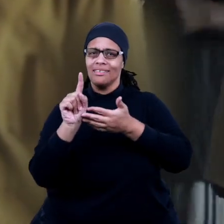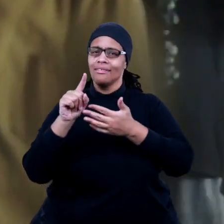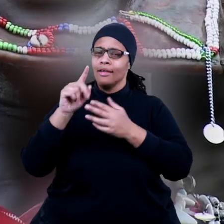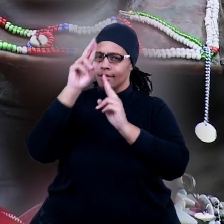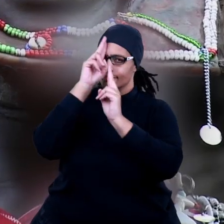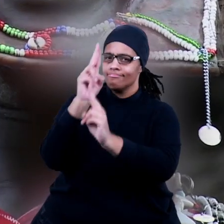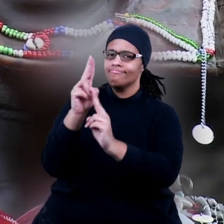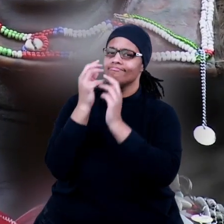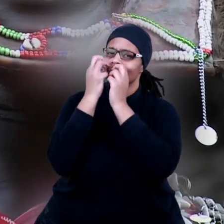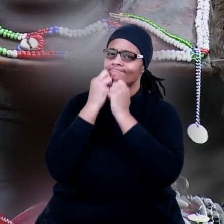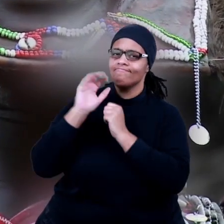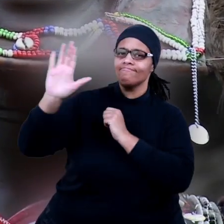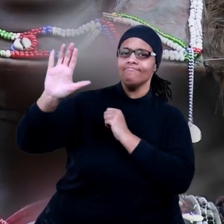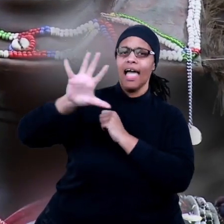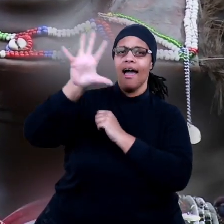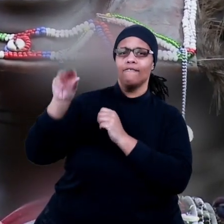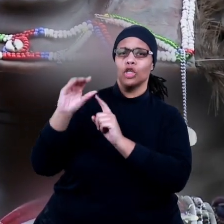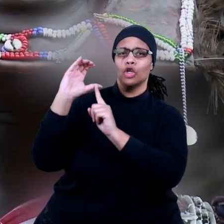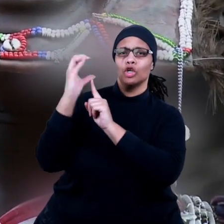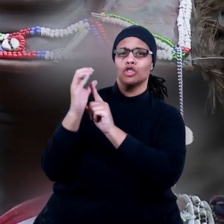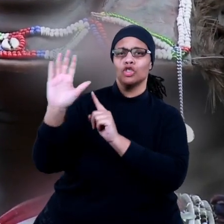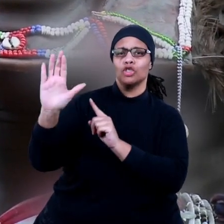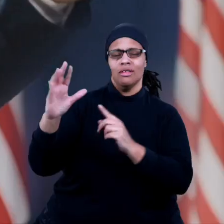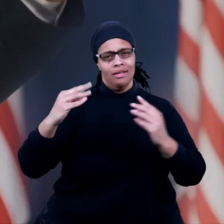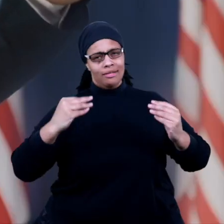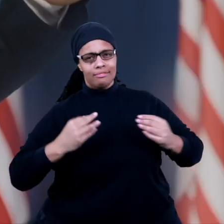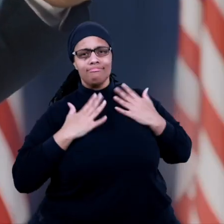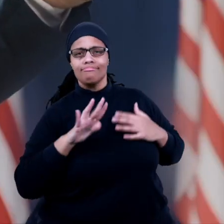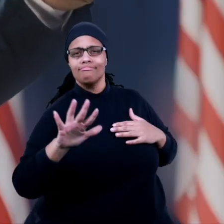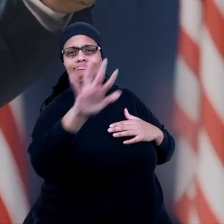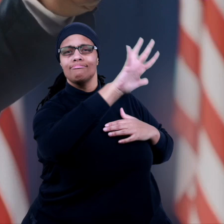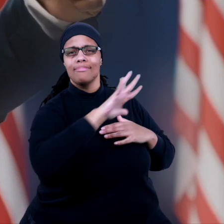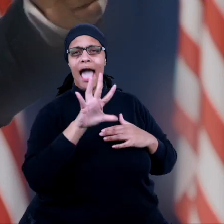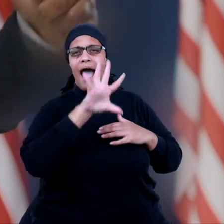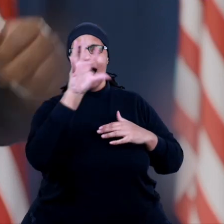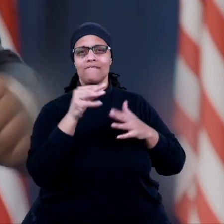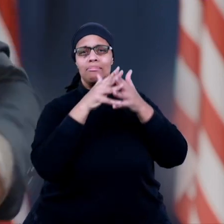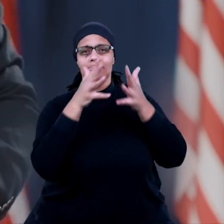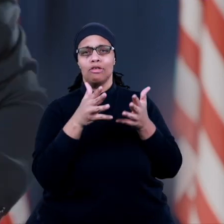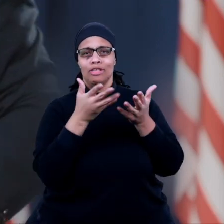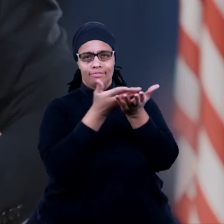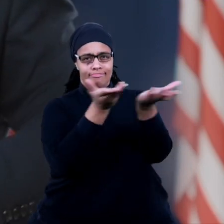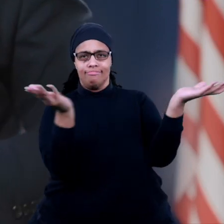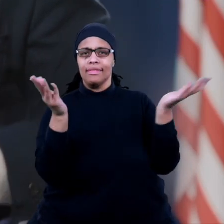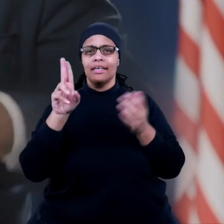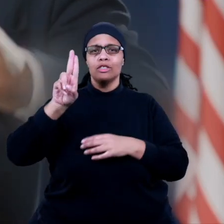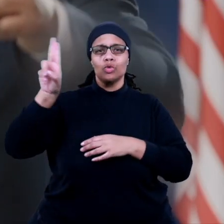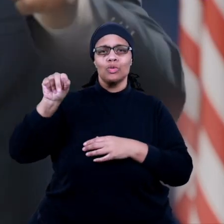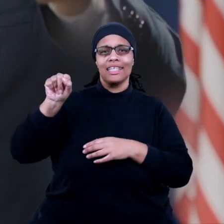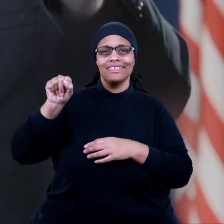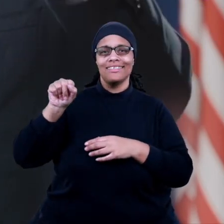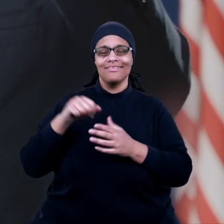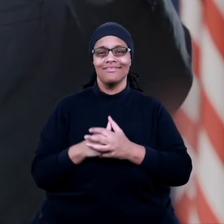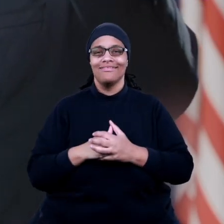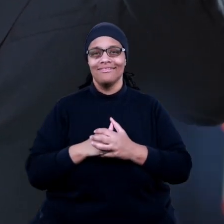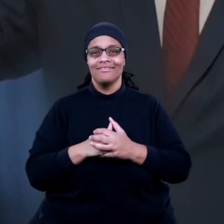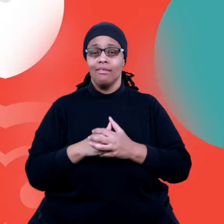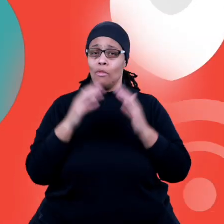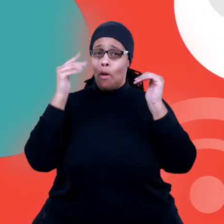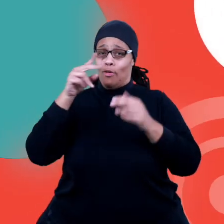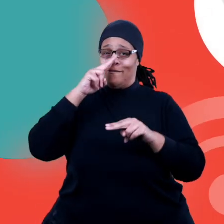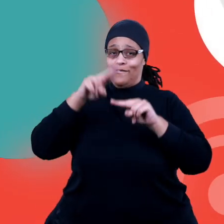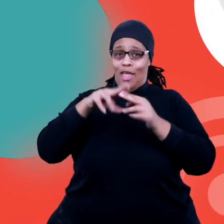week honoring the values of African culture while inspiring African Americans throughout the United